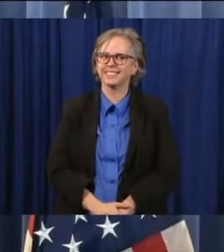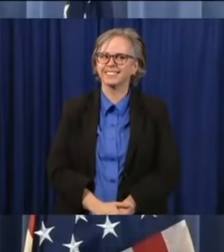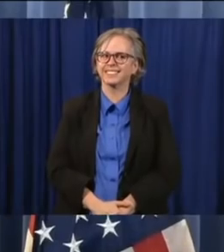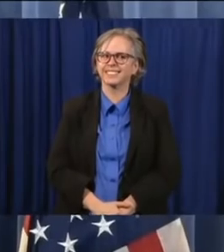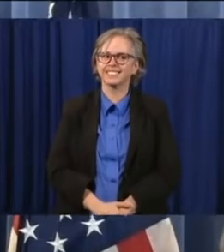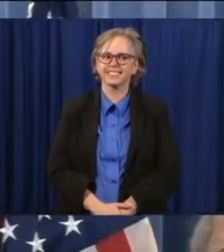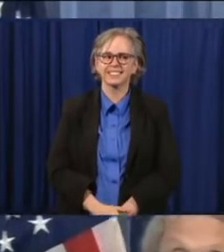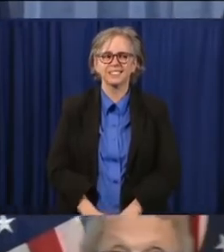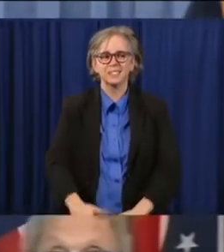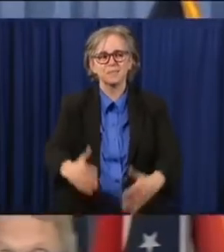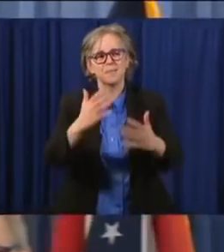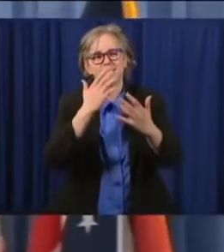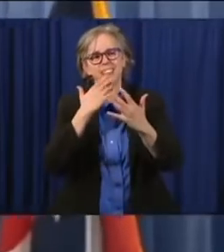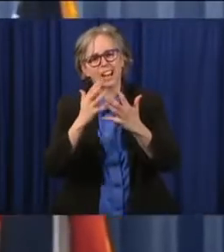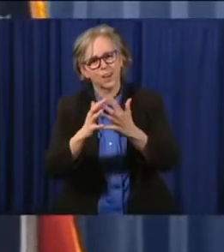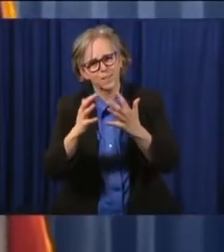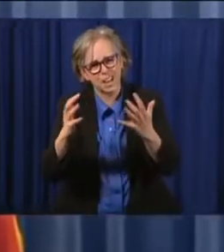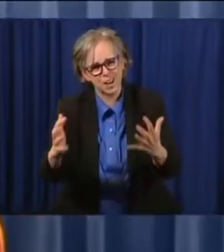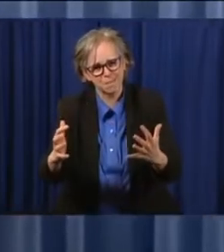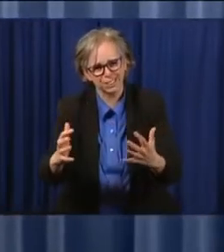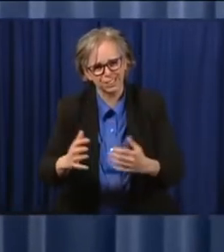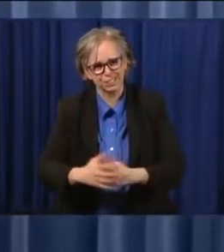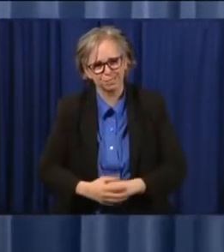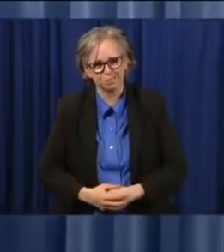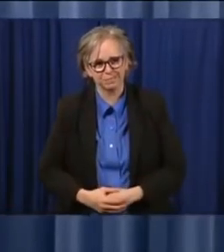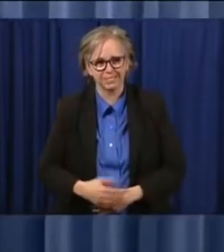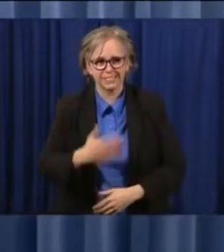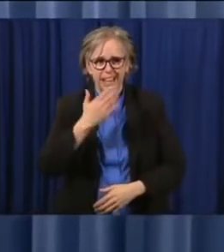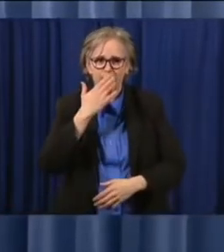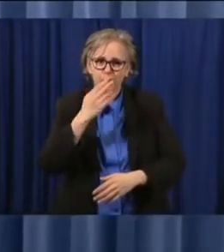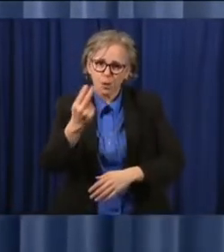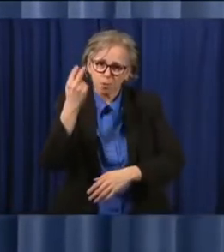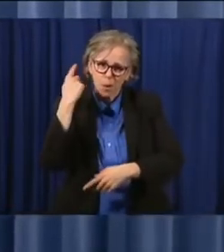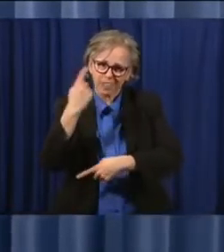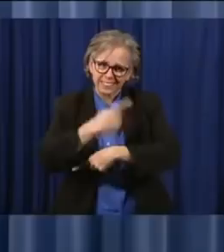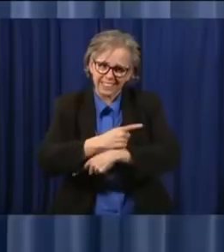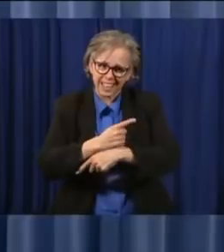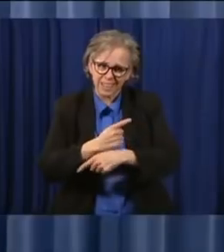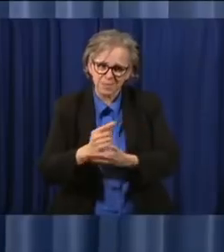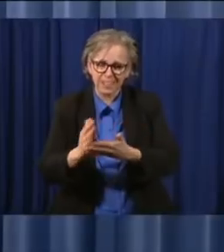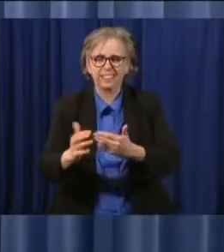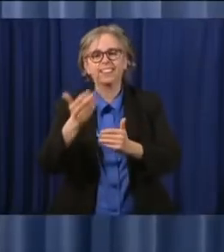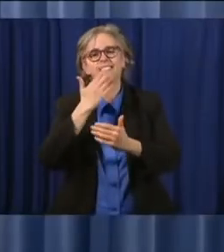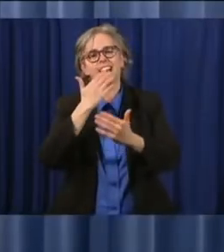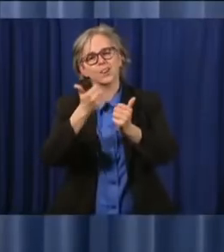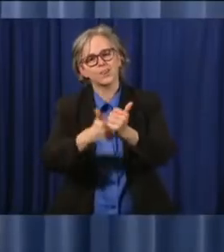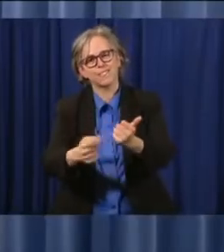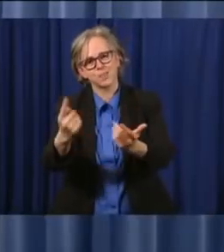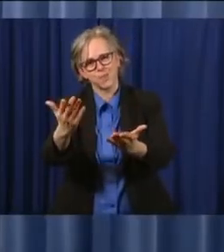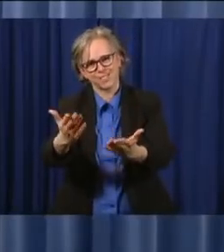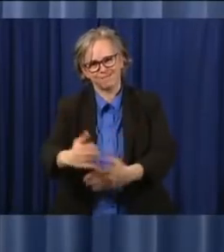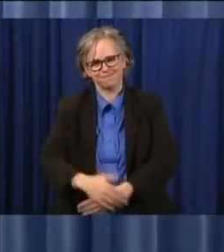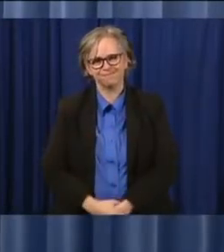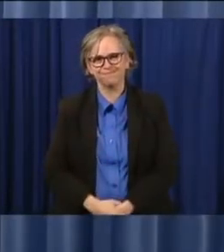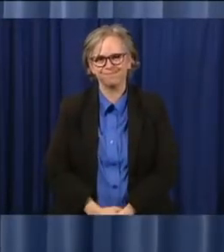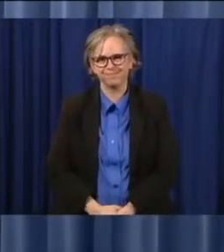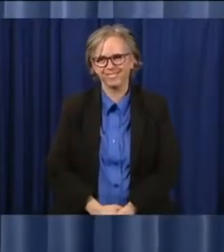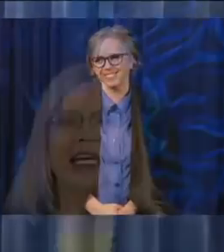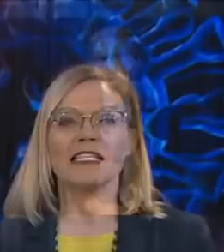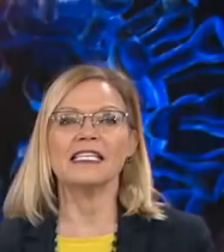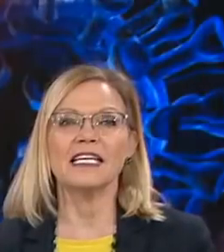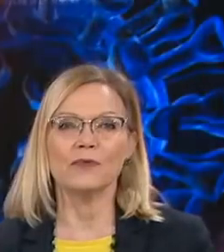Thank them very much. Have a good Memorial Day. Thanks, everybody. You've been listening to the governor's